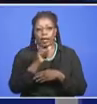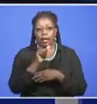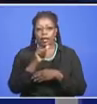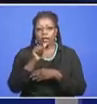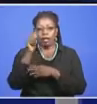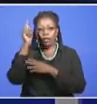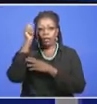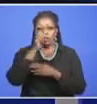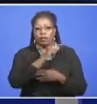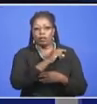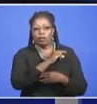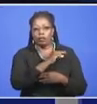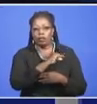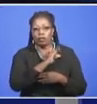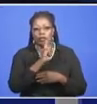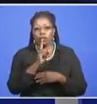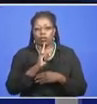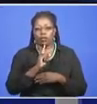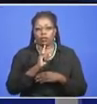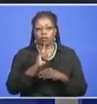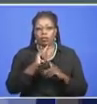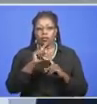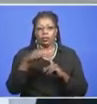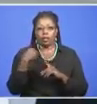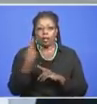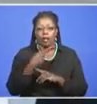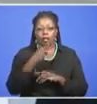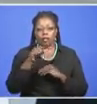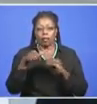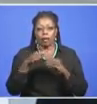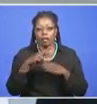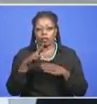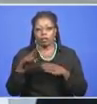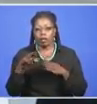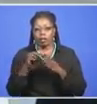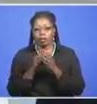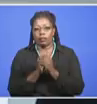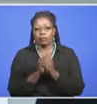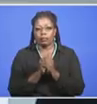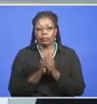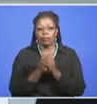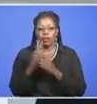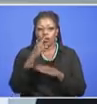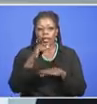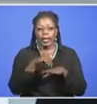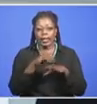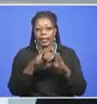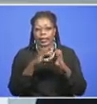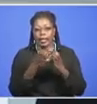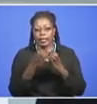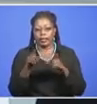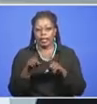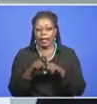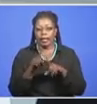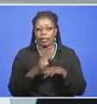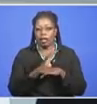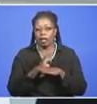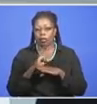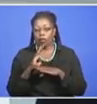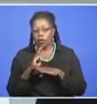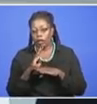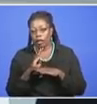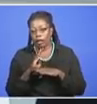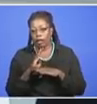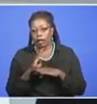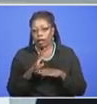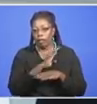Jermico Archer, tells us about the outcome. After reviewing the case, we realized that as a board, for the